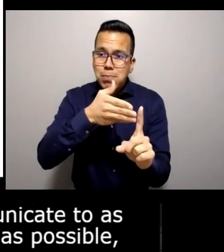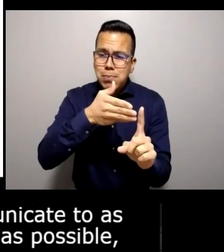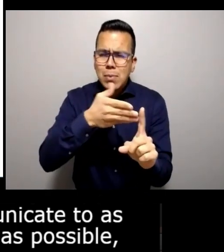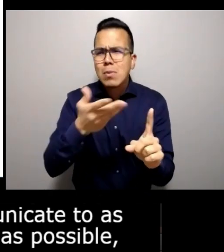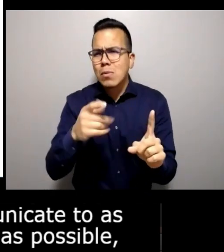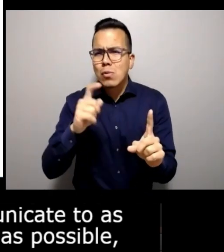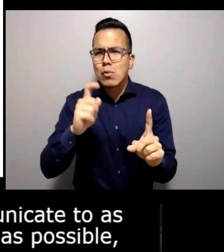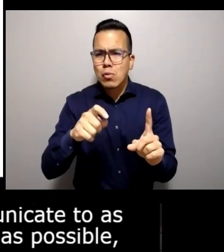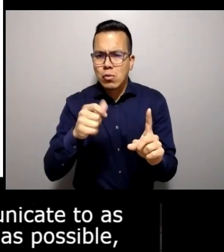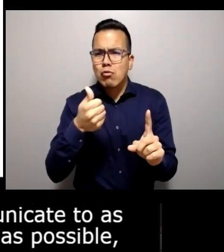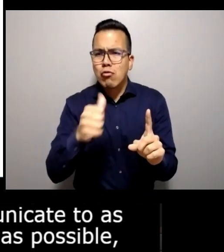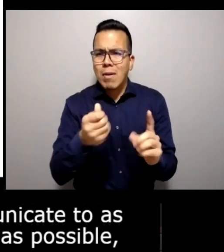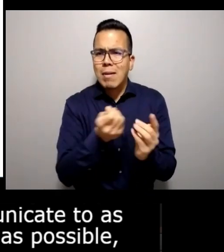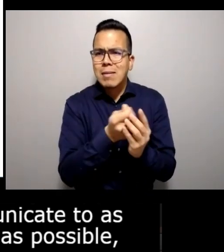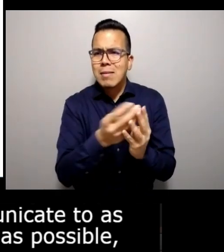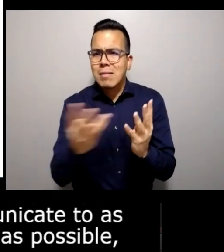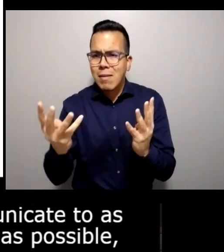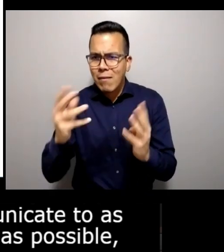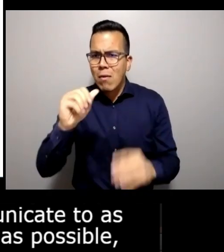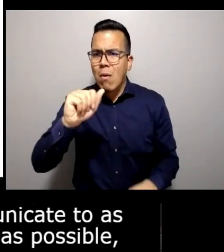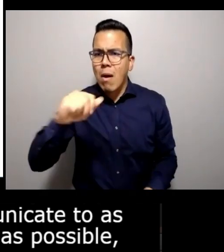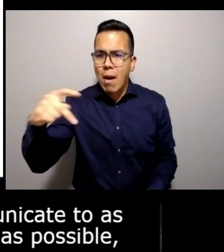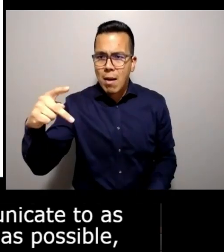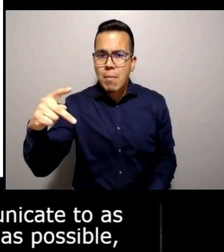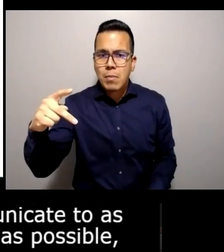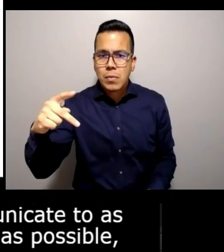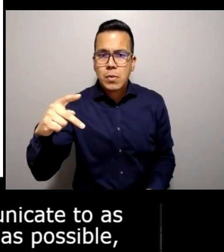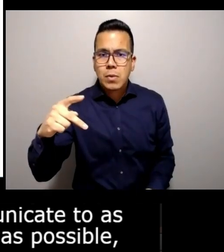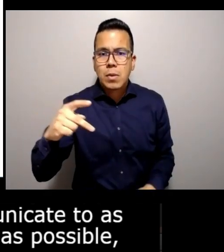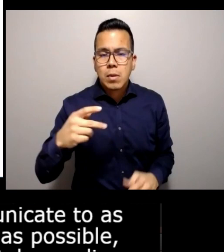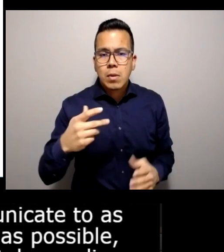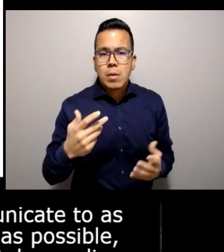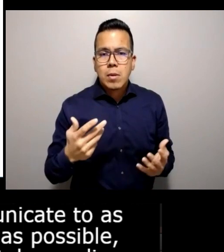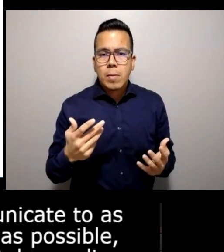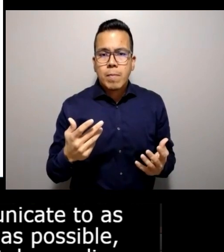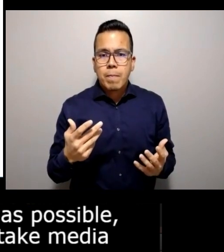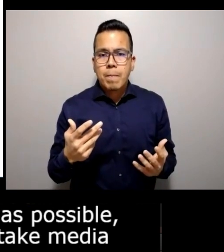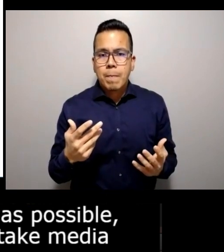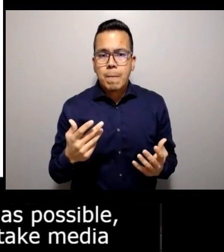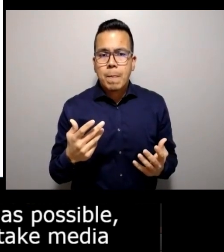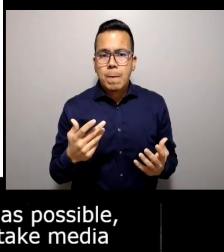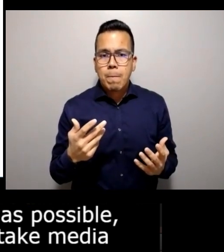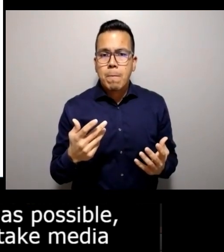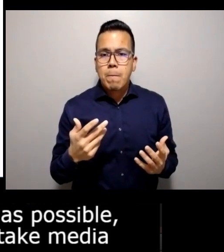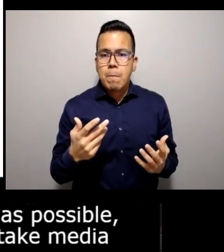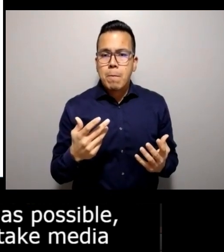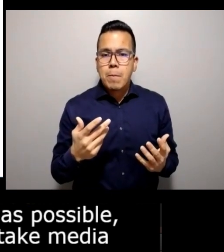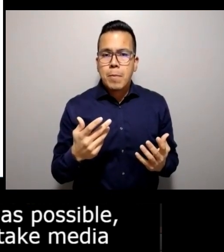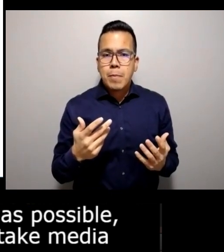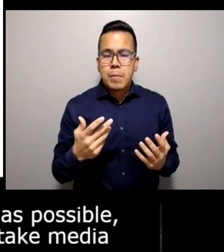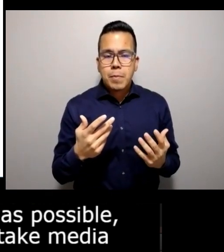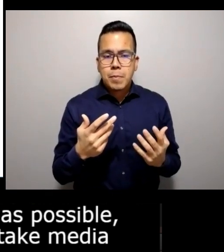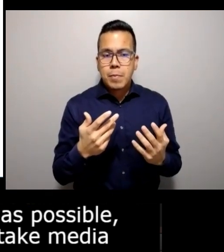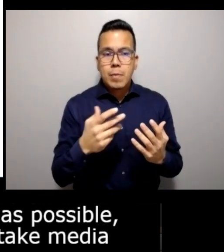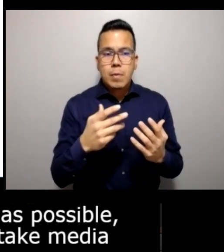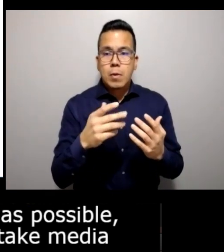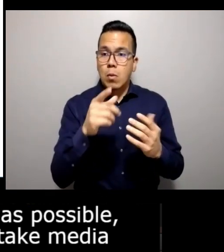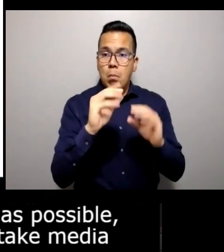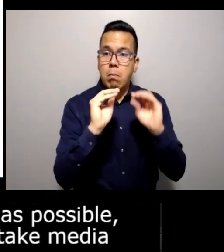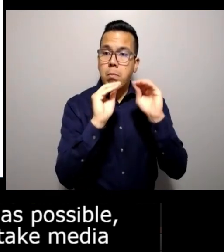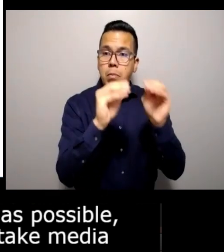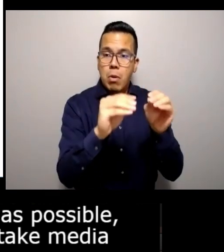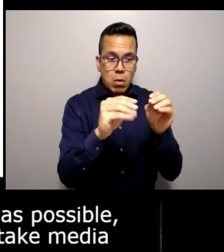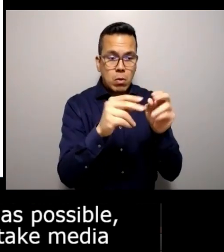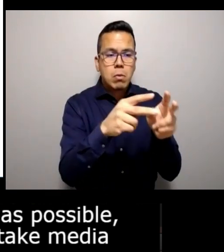to take media from one platform and make it available on others as